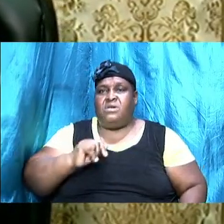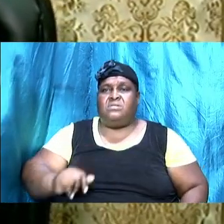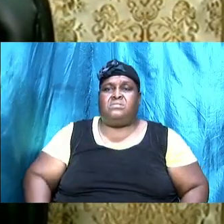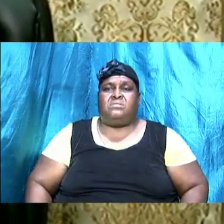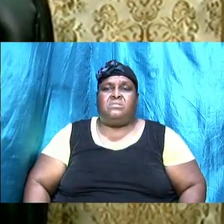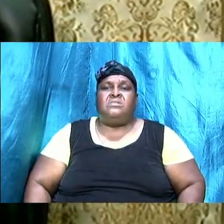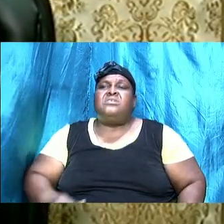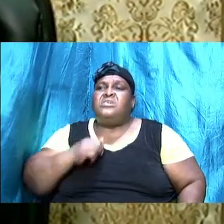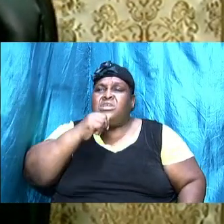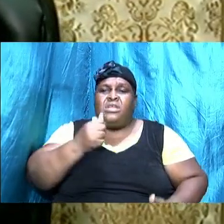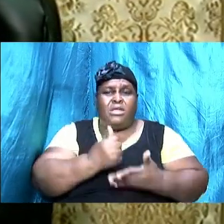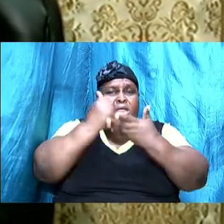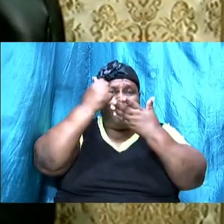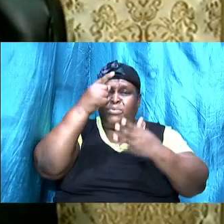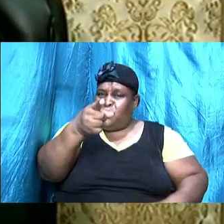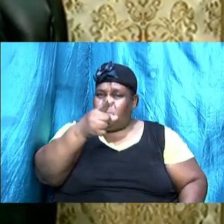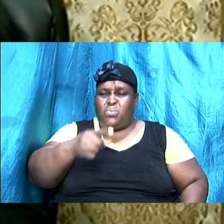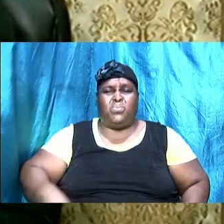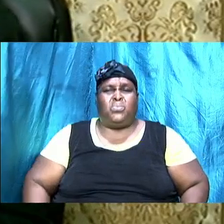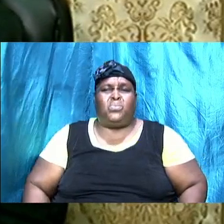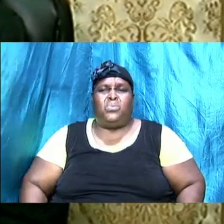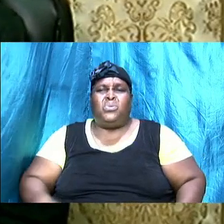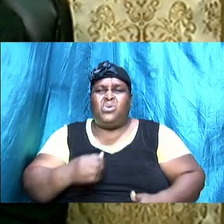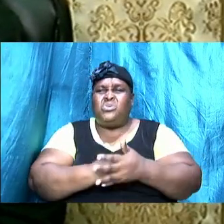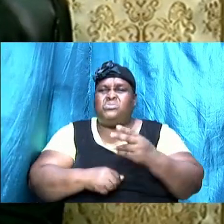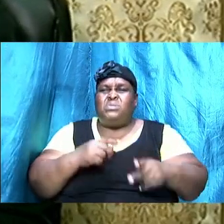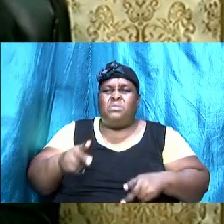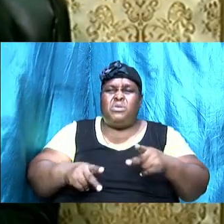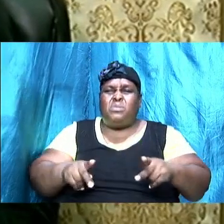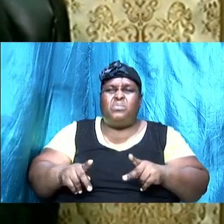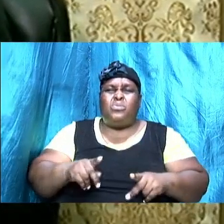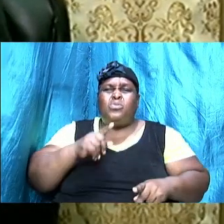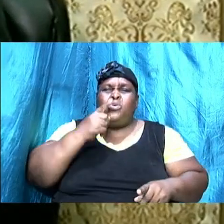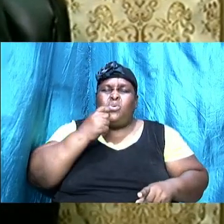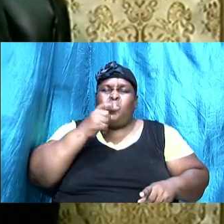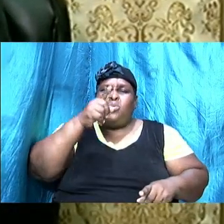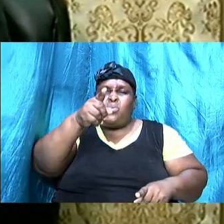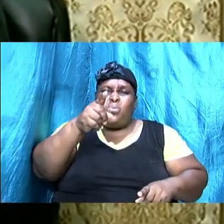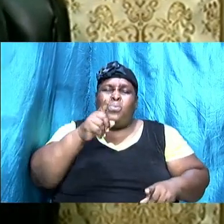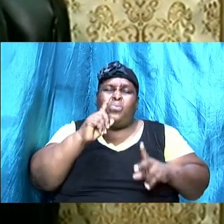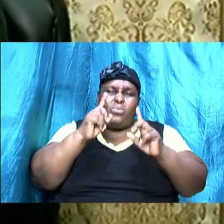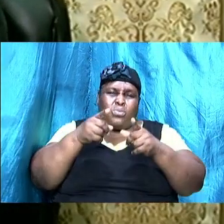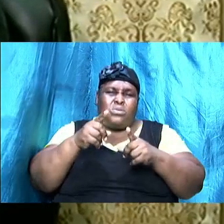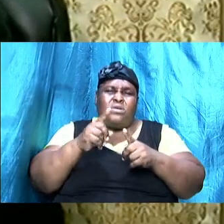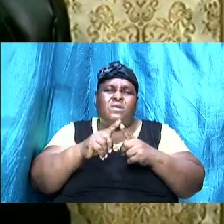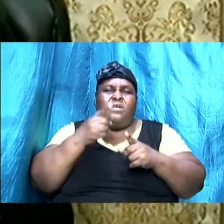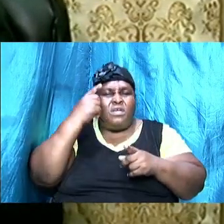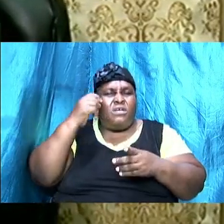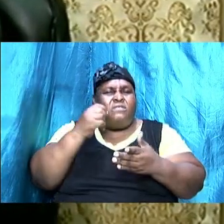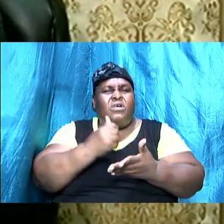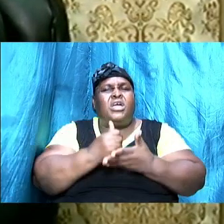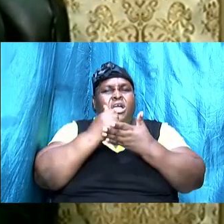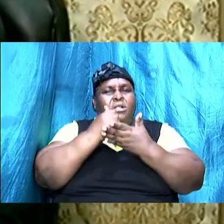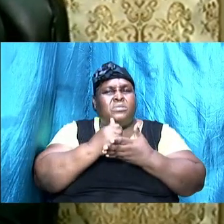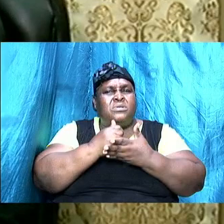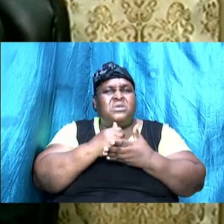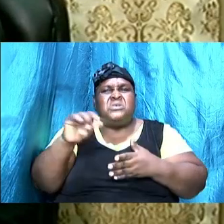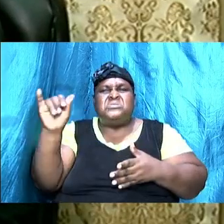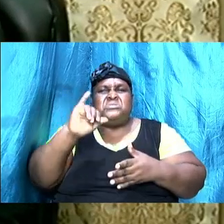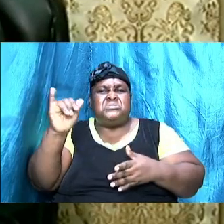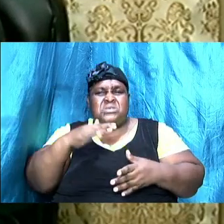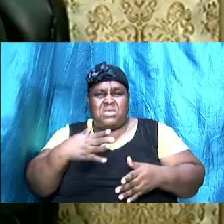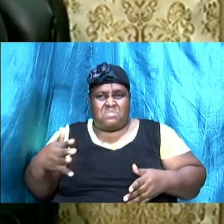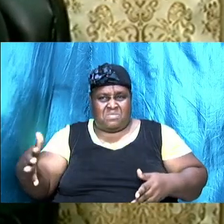They're not helping you. And some of the people who you're going to for help, if there are people in the same position that you don't form an